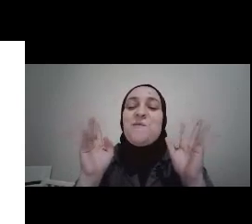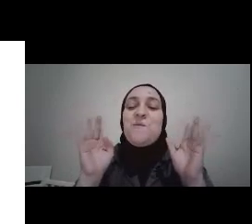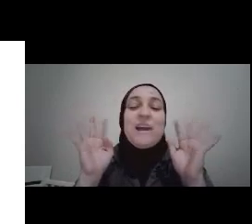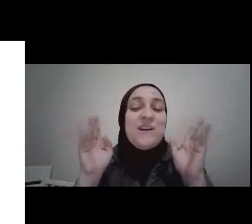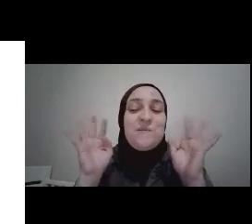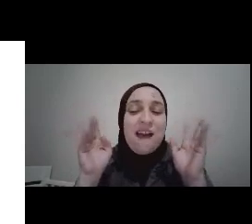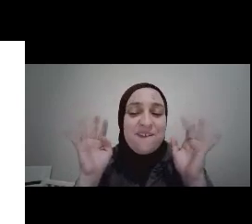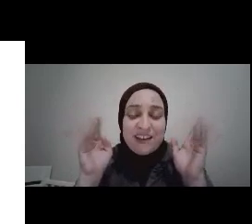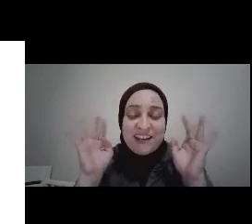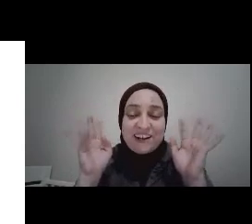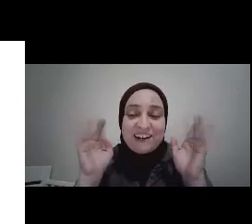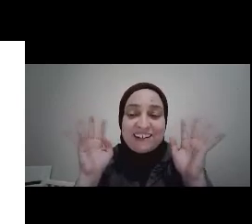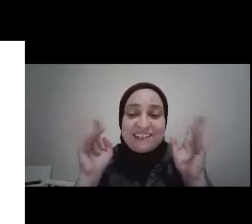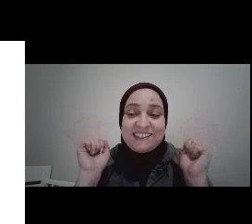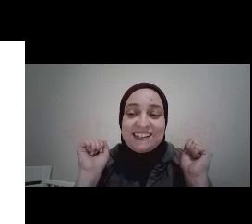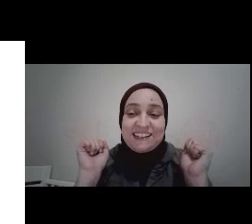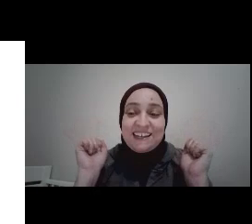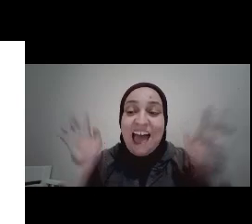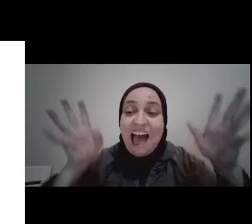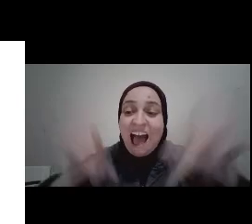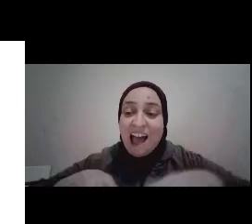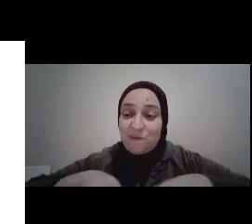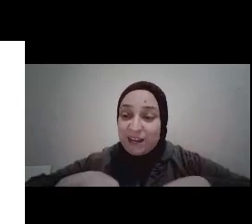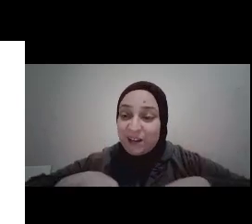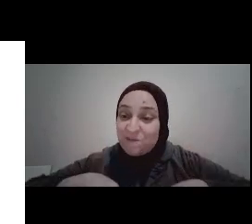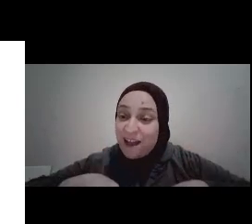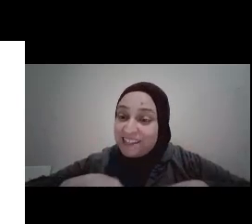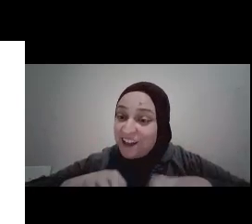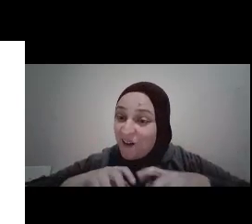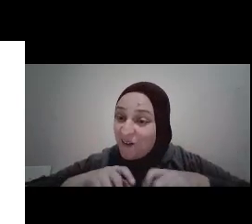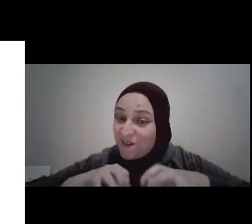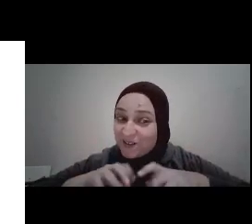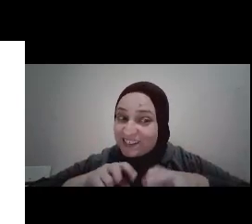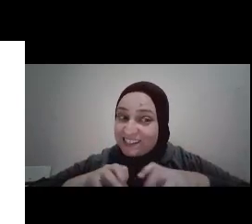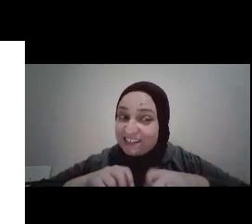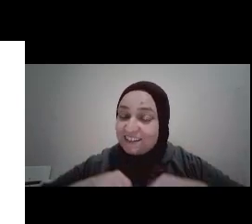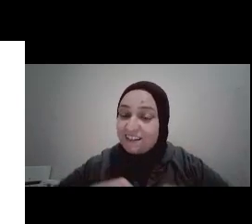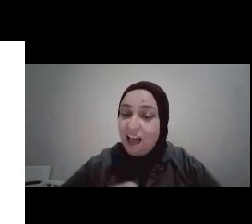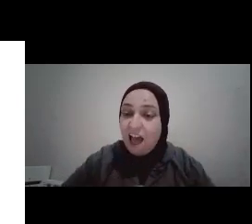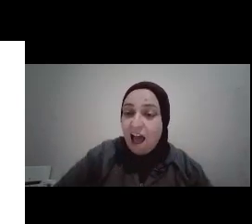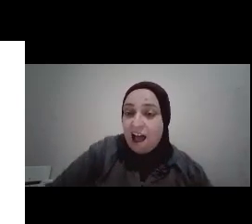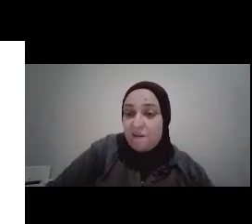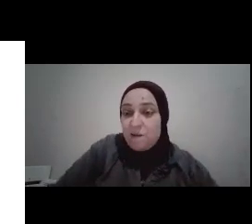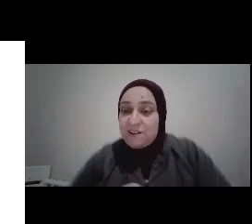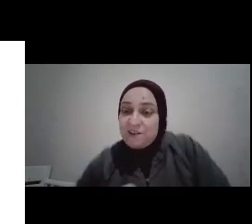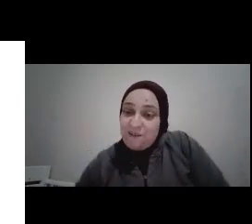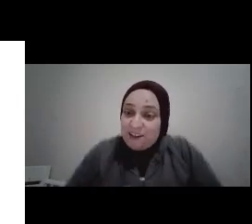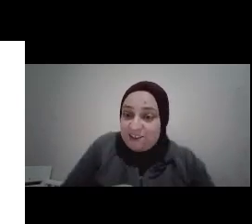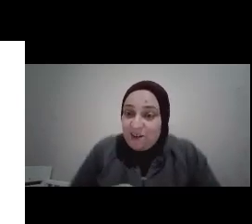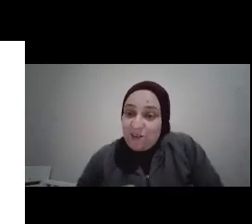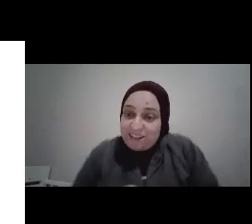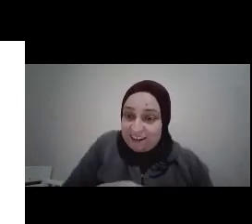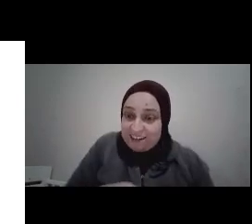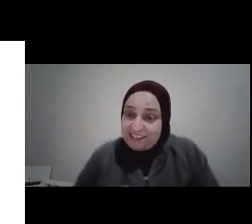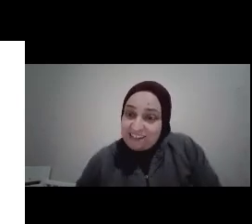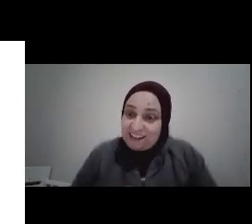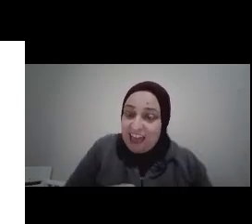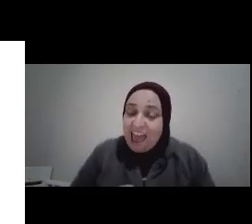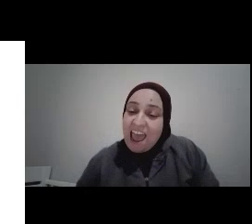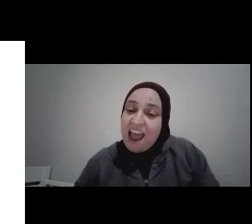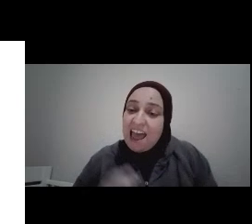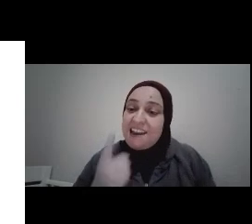I wiggle my fingers. I wiggle my toes. I wiggle my